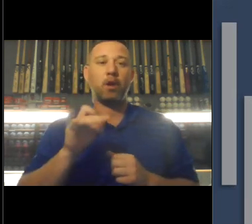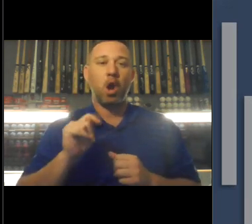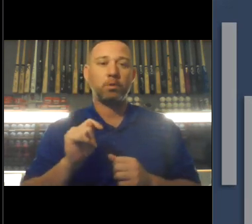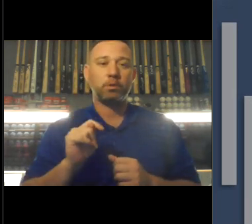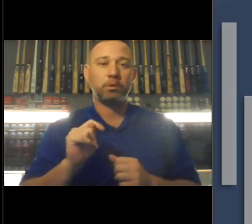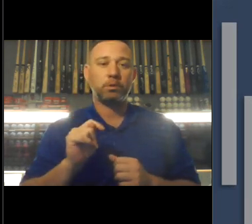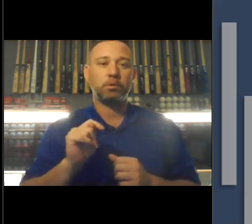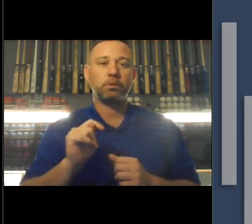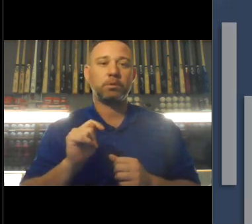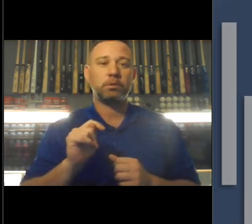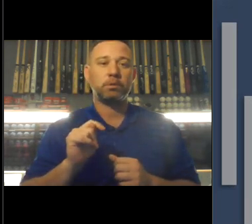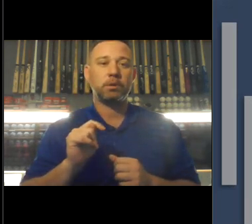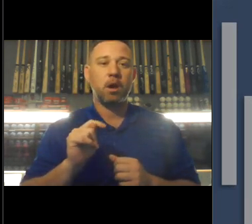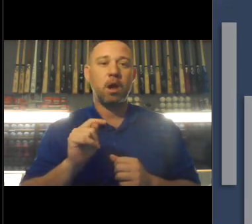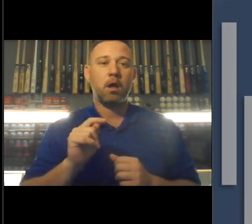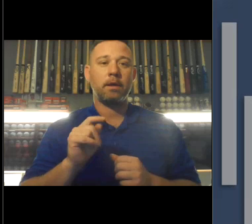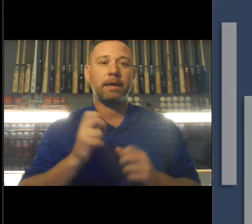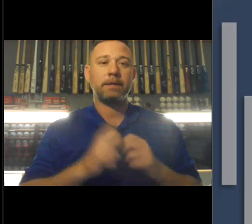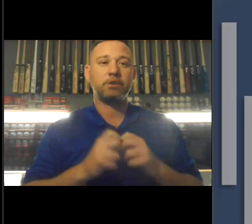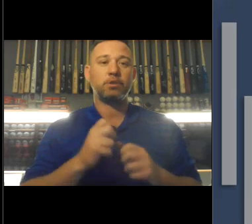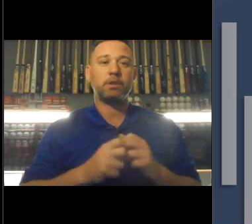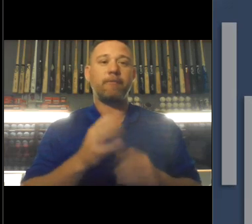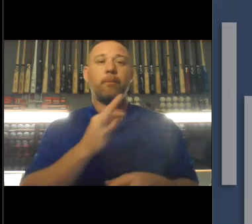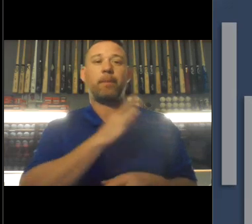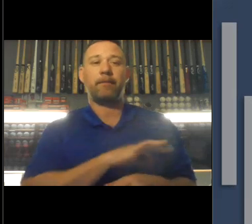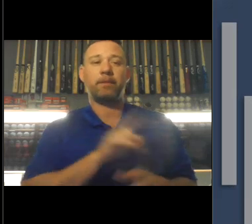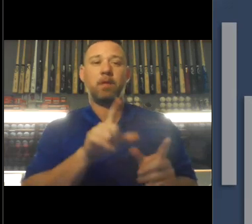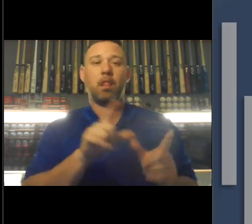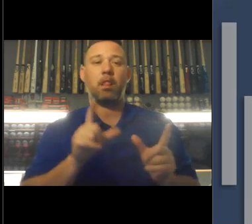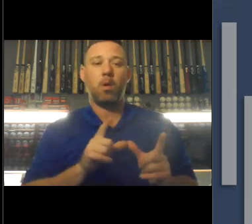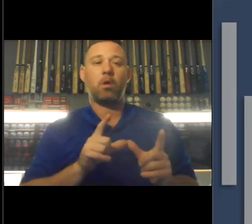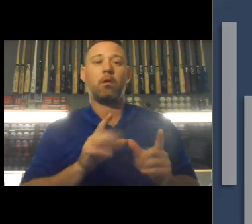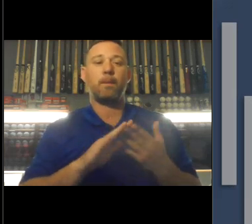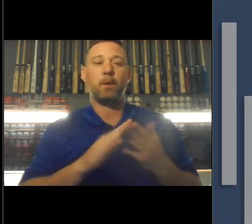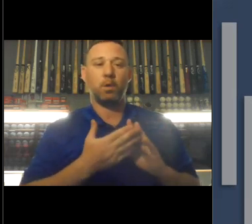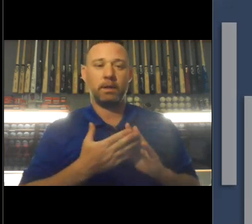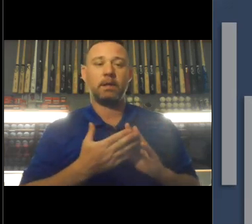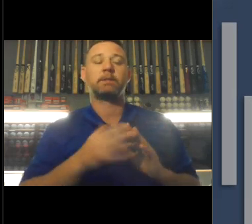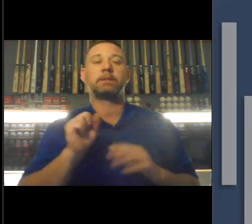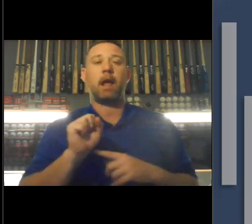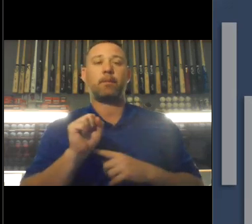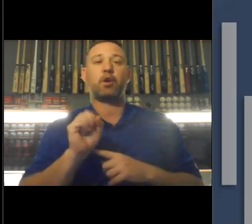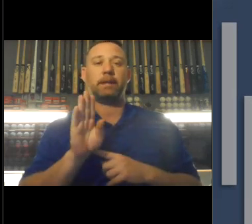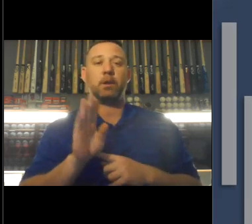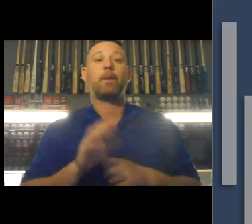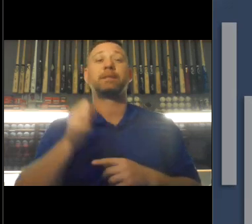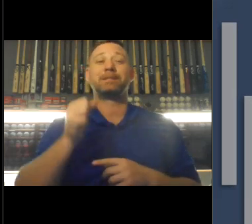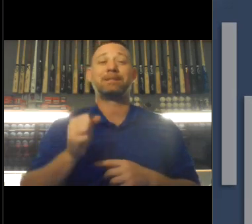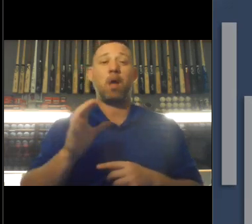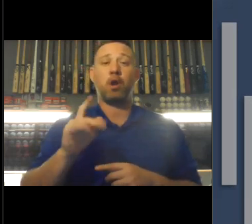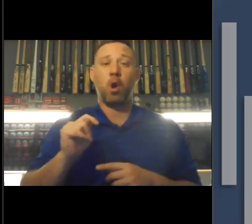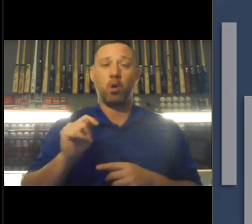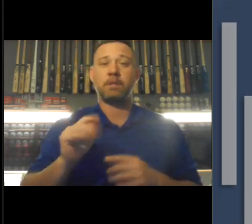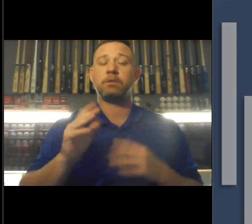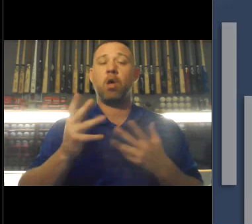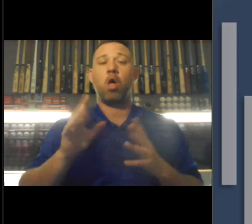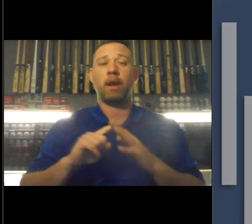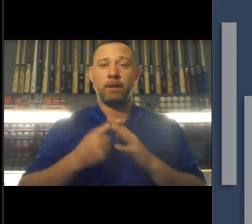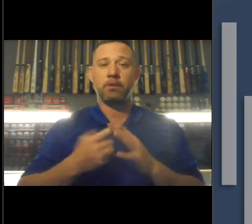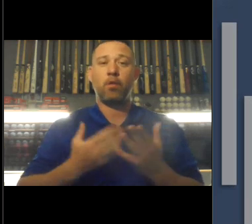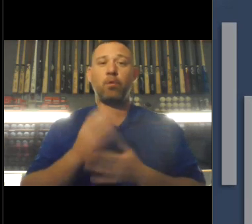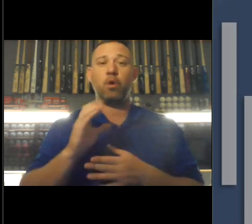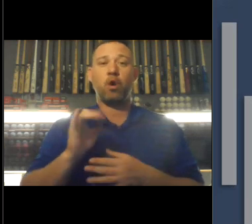specifically that issue of benefits to your local community in San Bernardino, because South Coast has administered a program through Carl